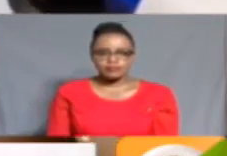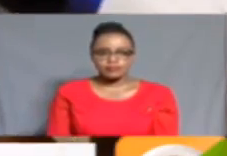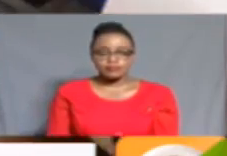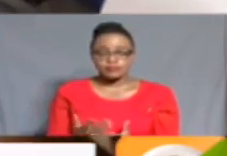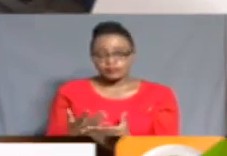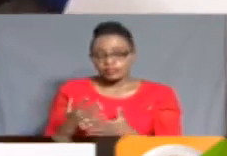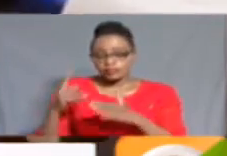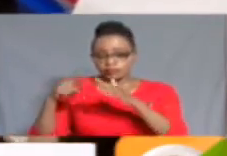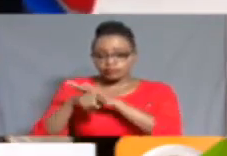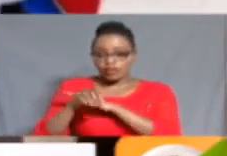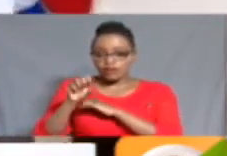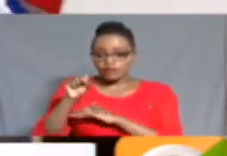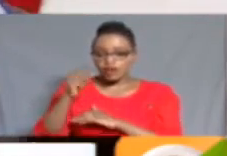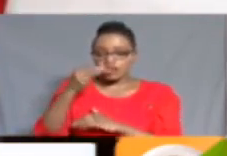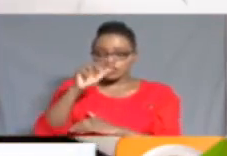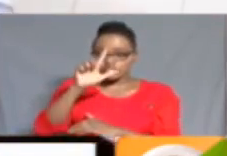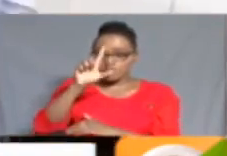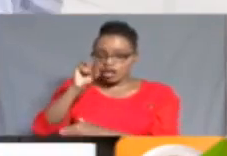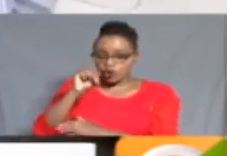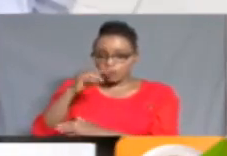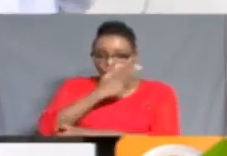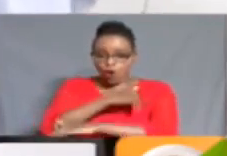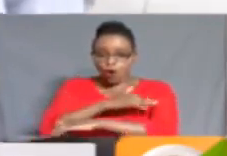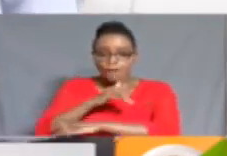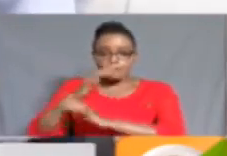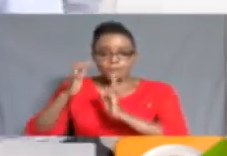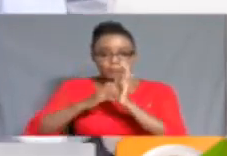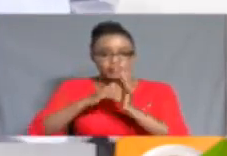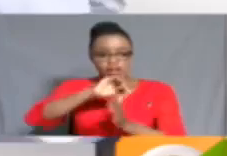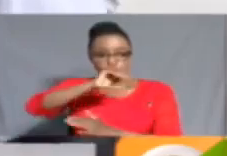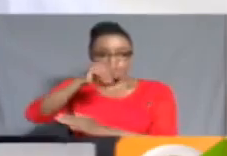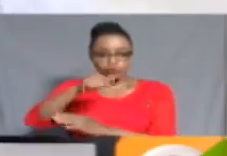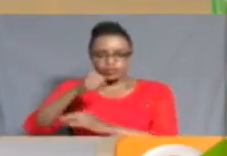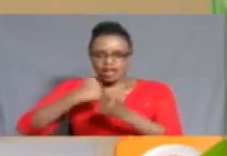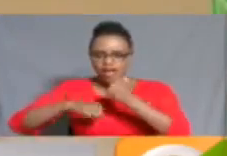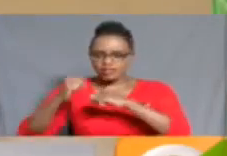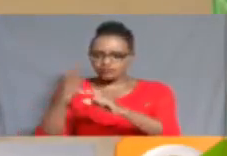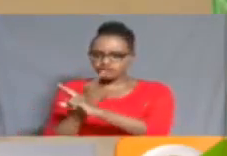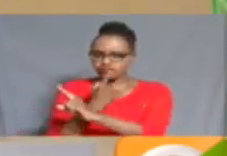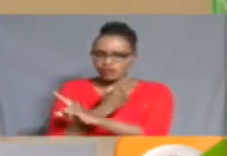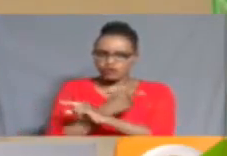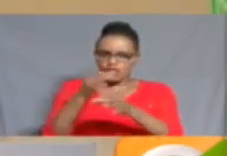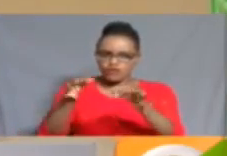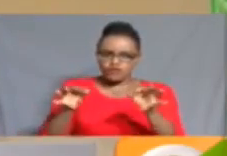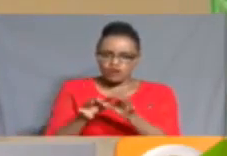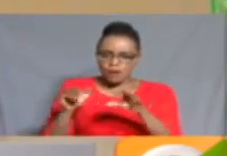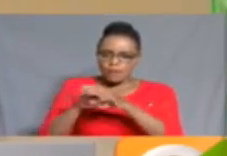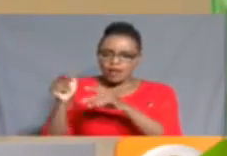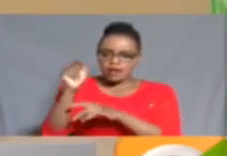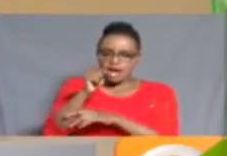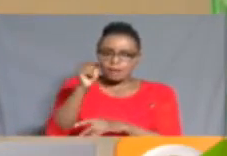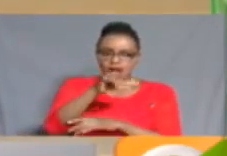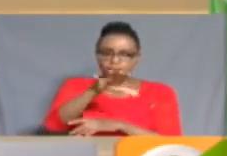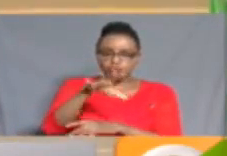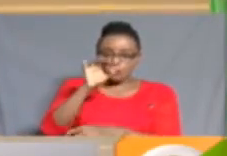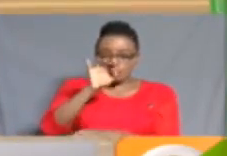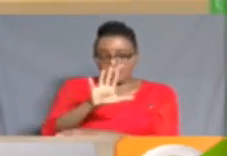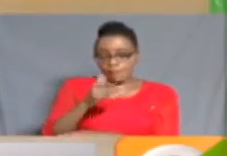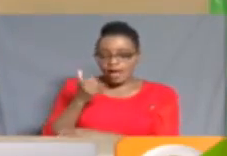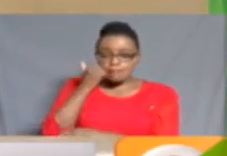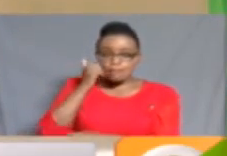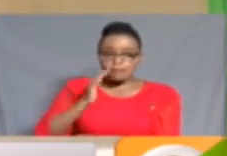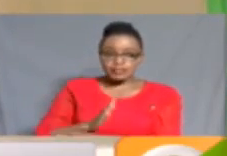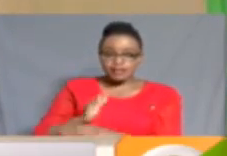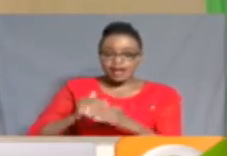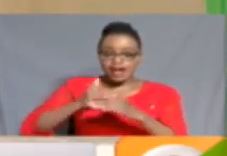The entrance to Shalom Hospital in Machakos town was today full of activity as family members came for their loved ones soon after the hospital